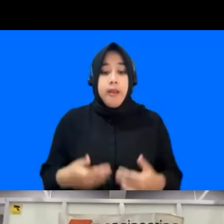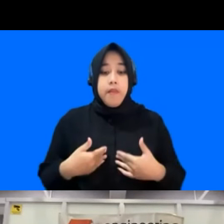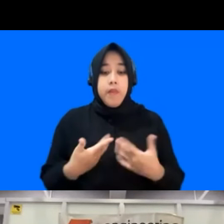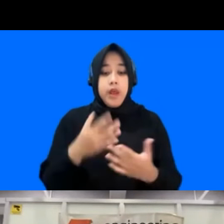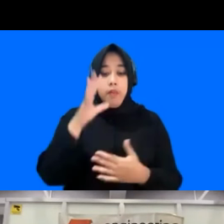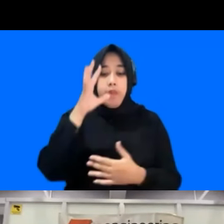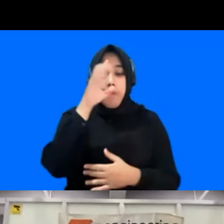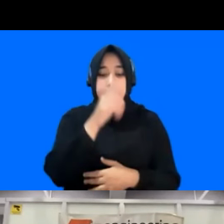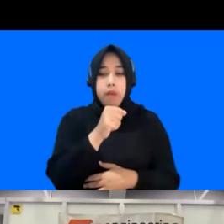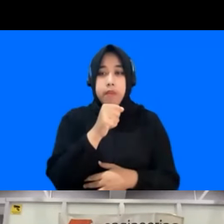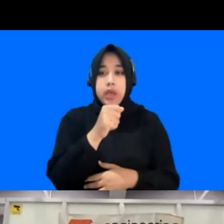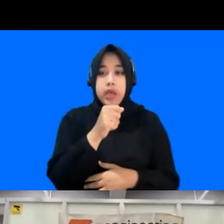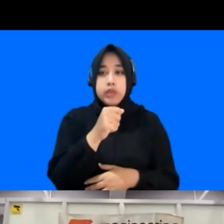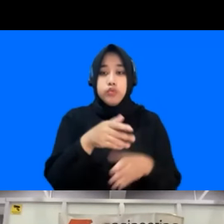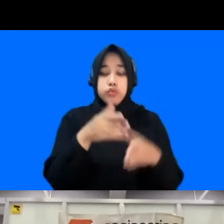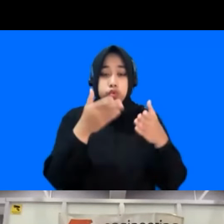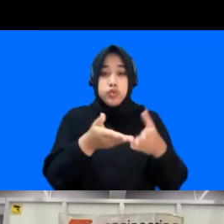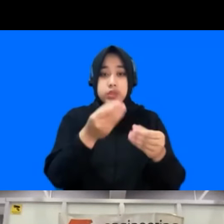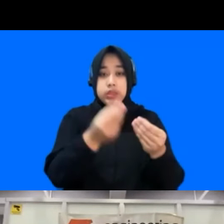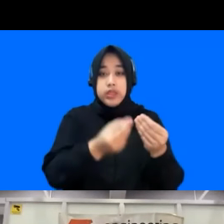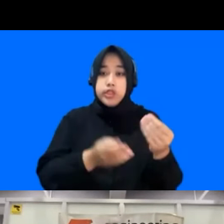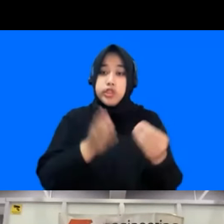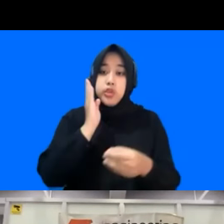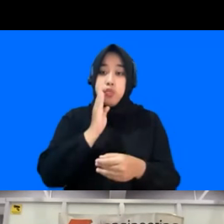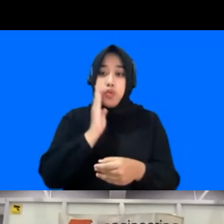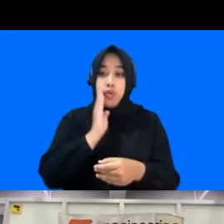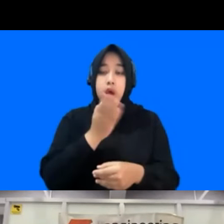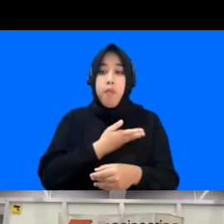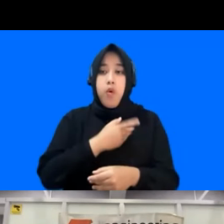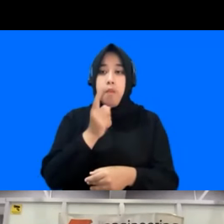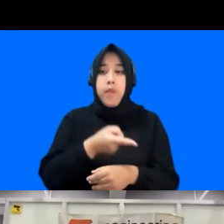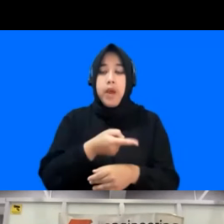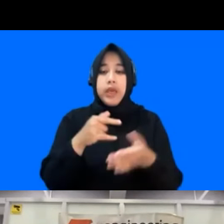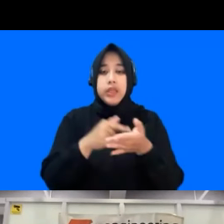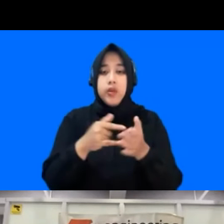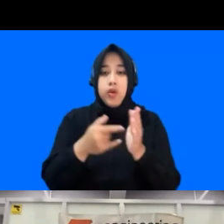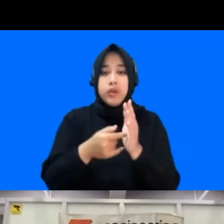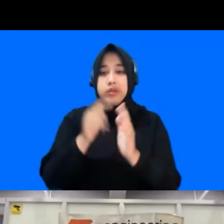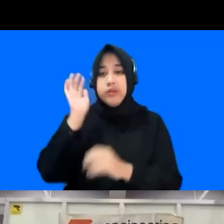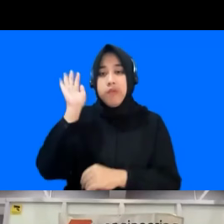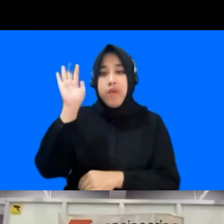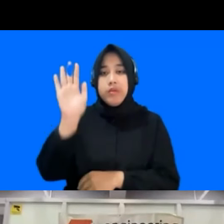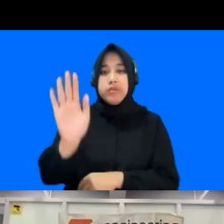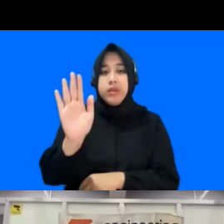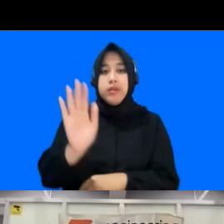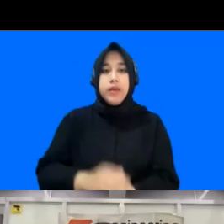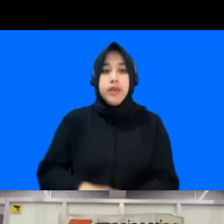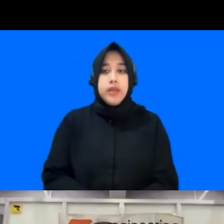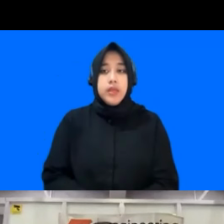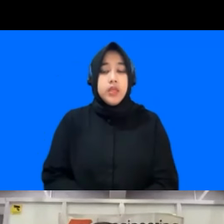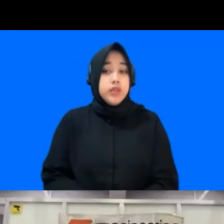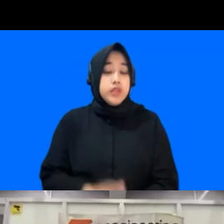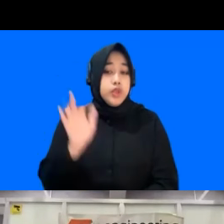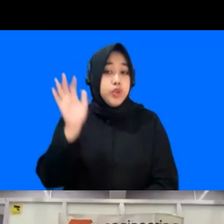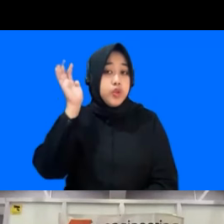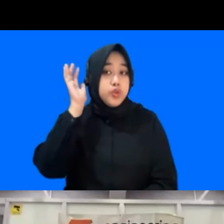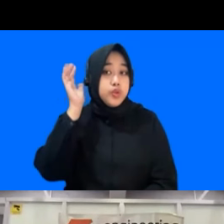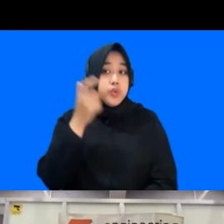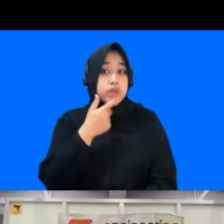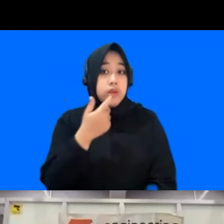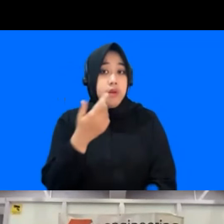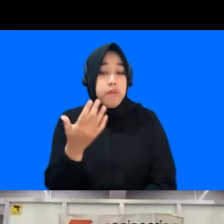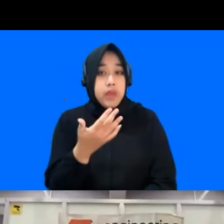will be technologies of tomorrow, on the issues of persons with disabilities, and to understand how accessible design